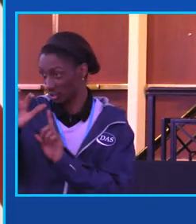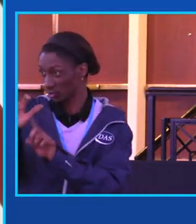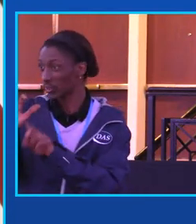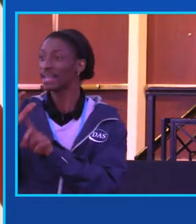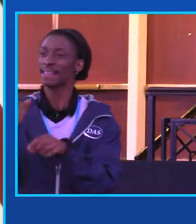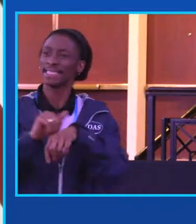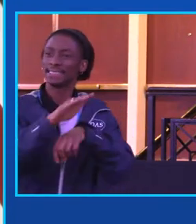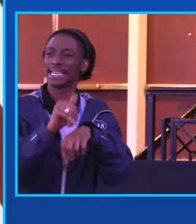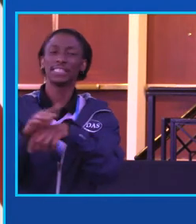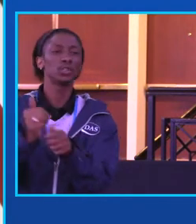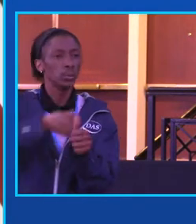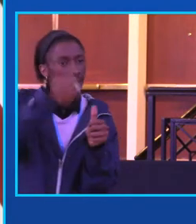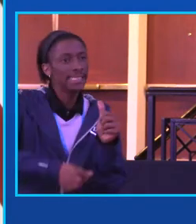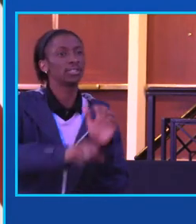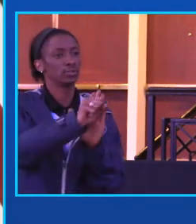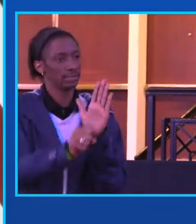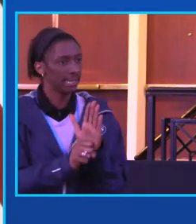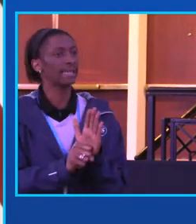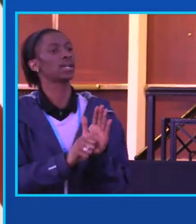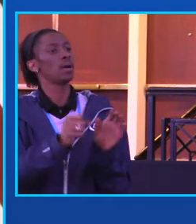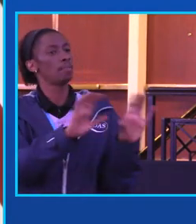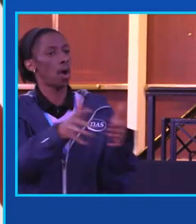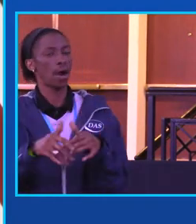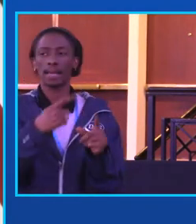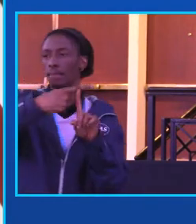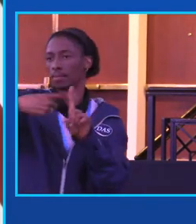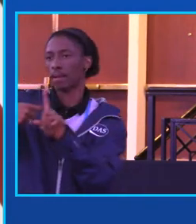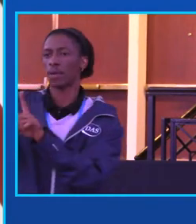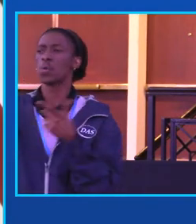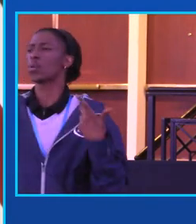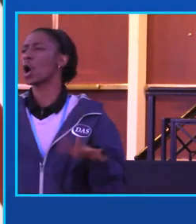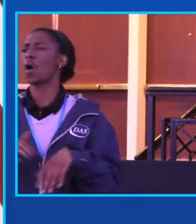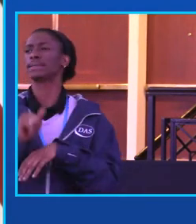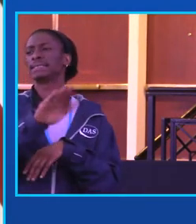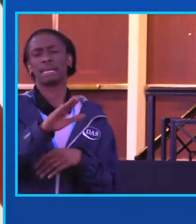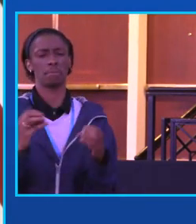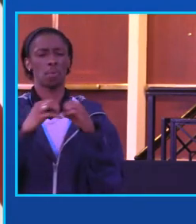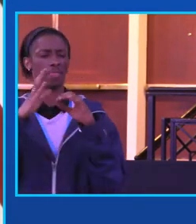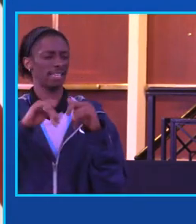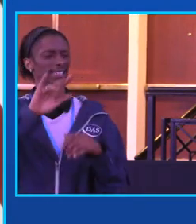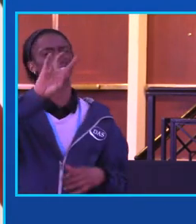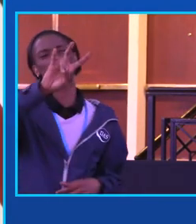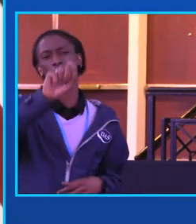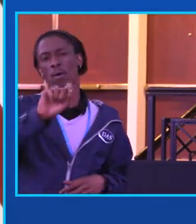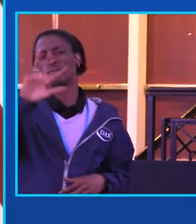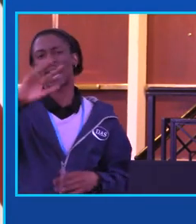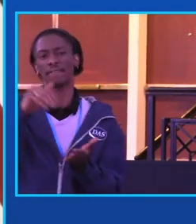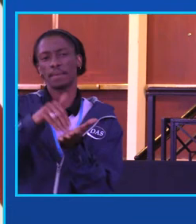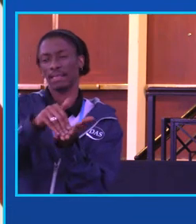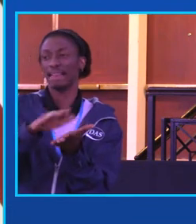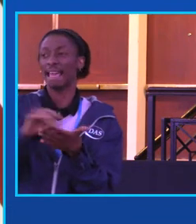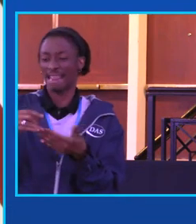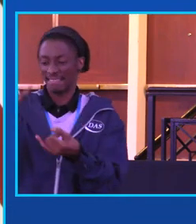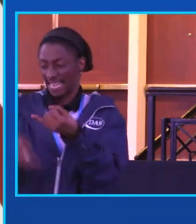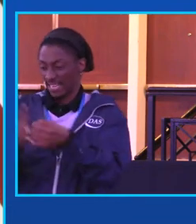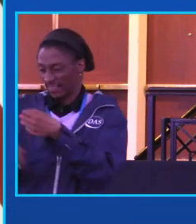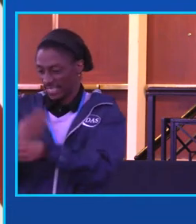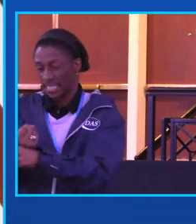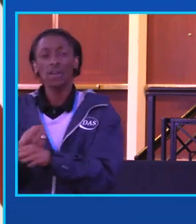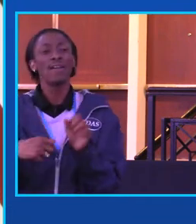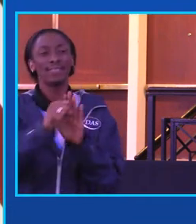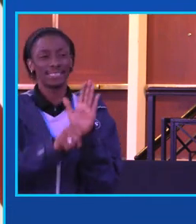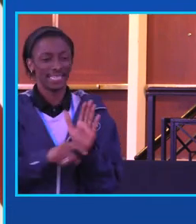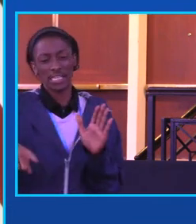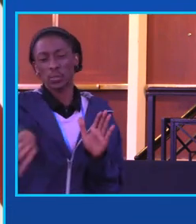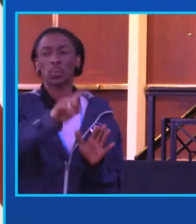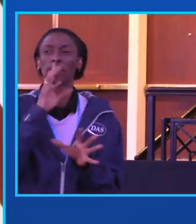to each state party every month. We've already sent out more than $7.5 million, and by the end of the year, the states will have